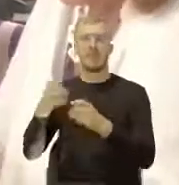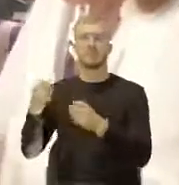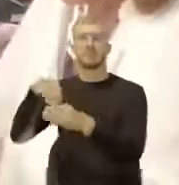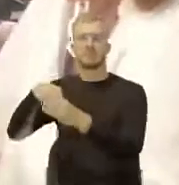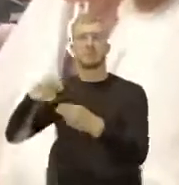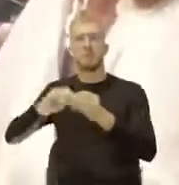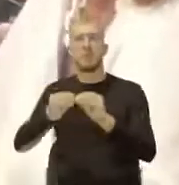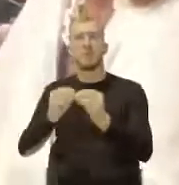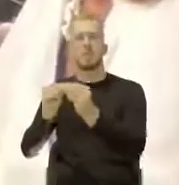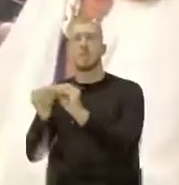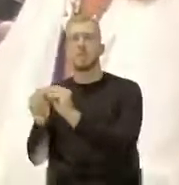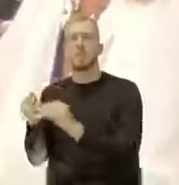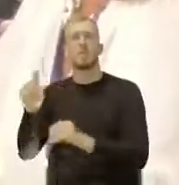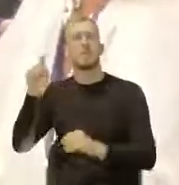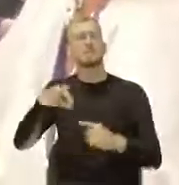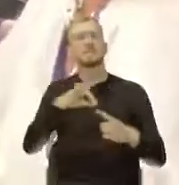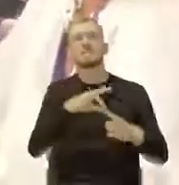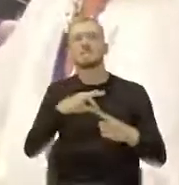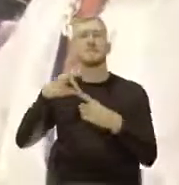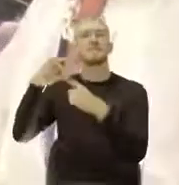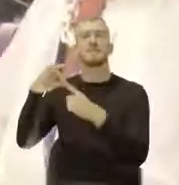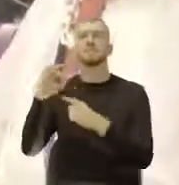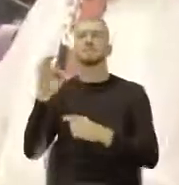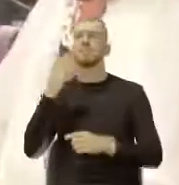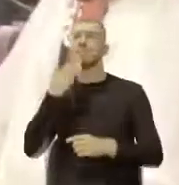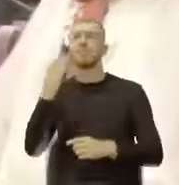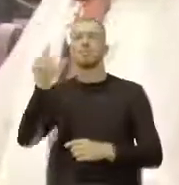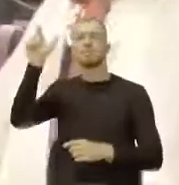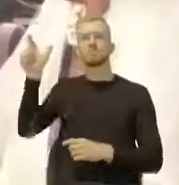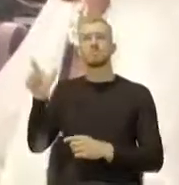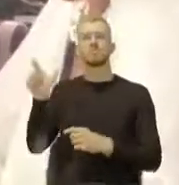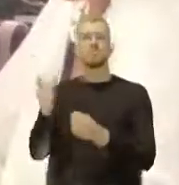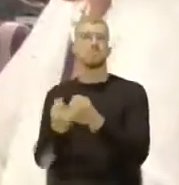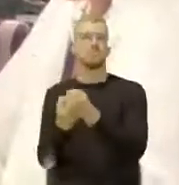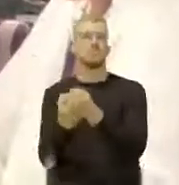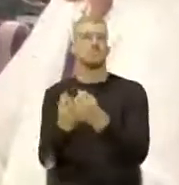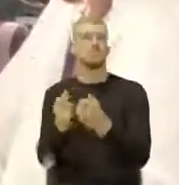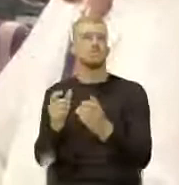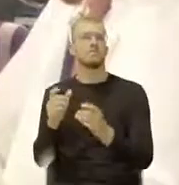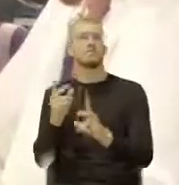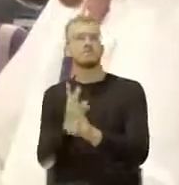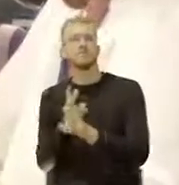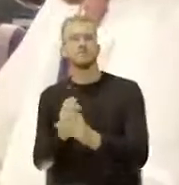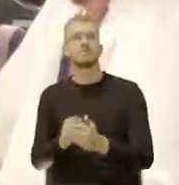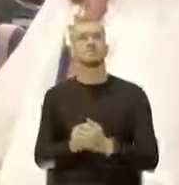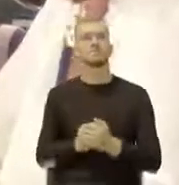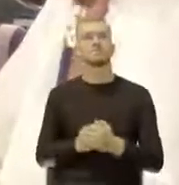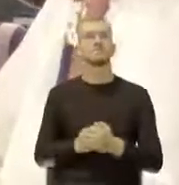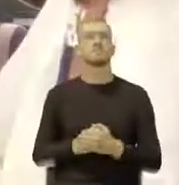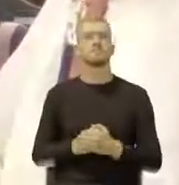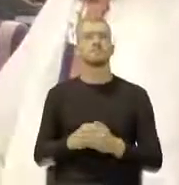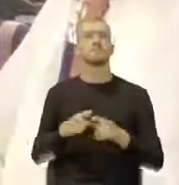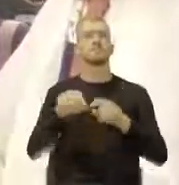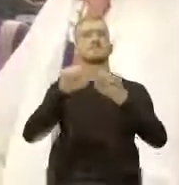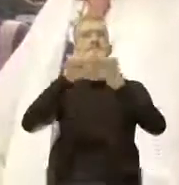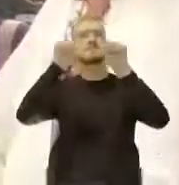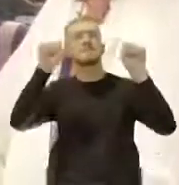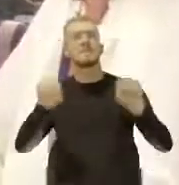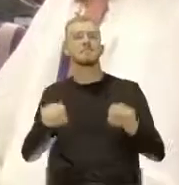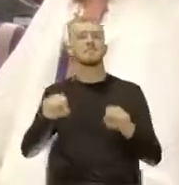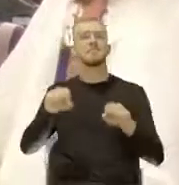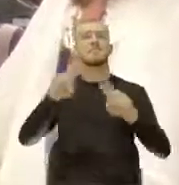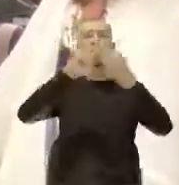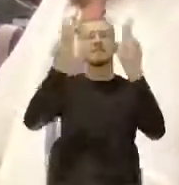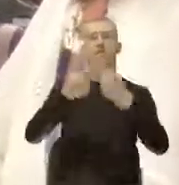security system to provide that care, who's providing that care? Women are providing that care. The